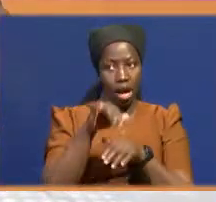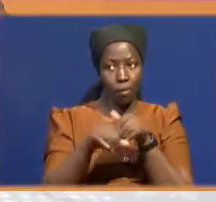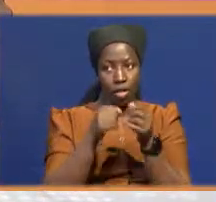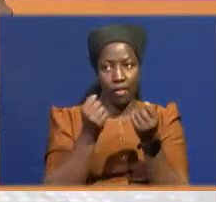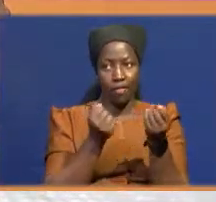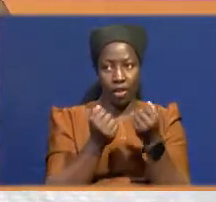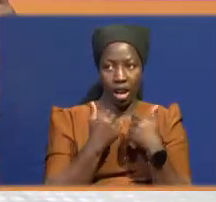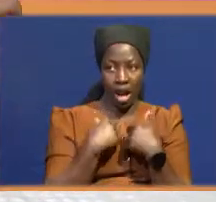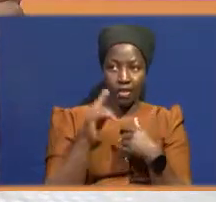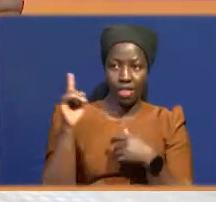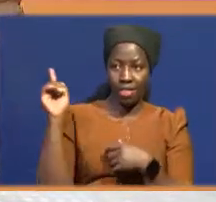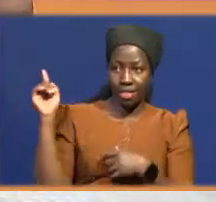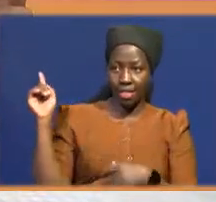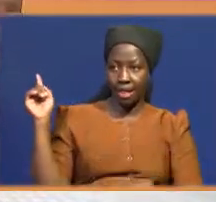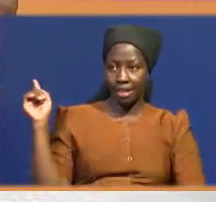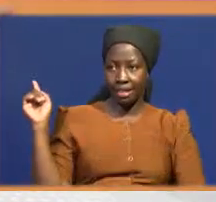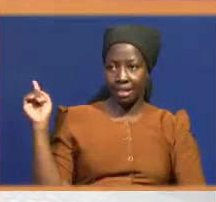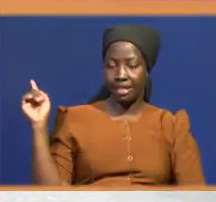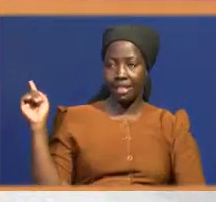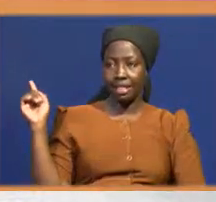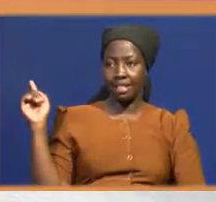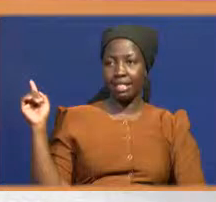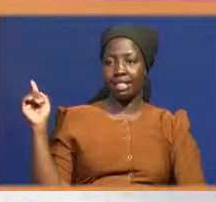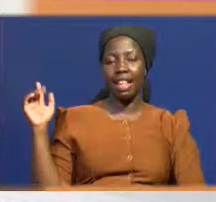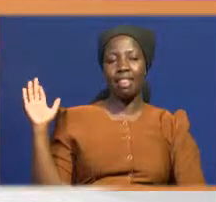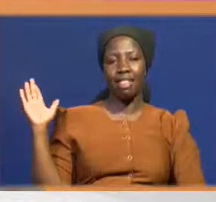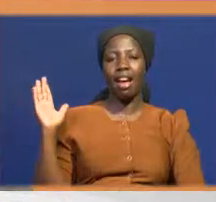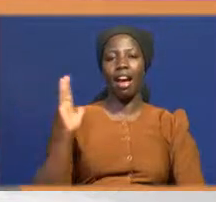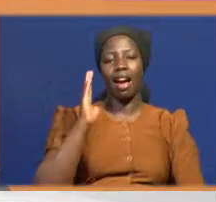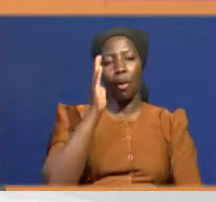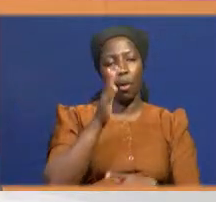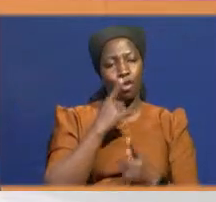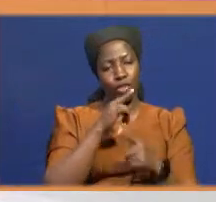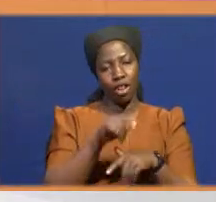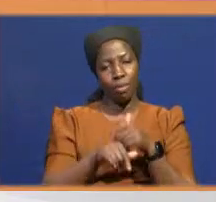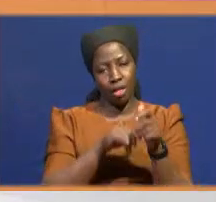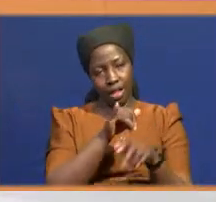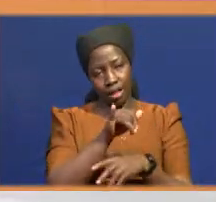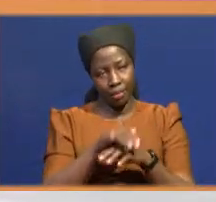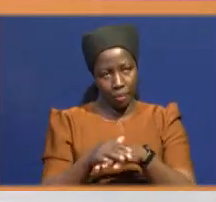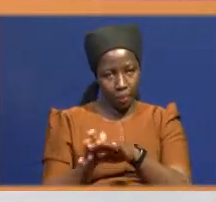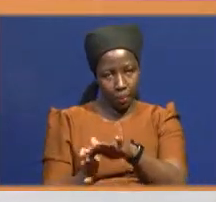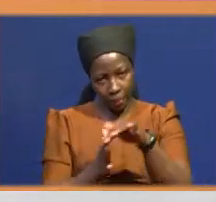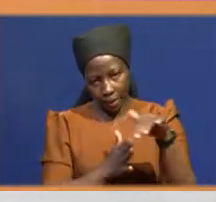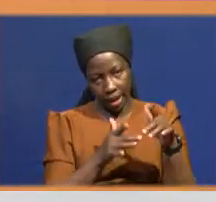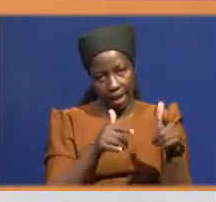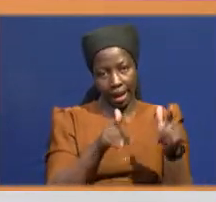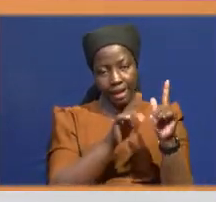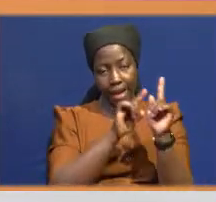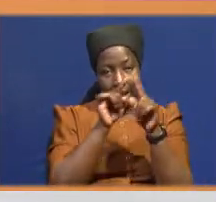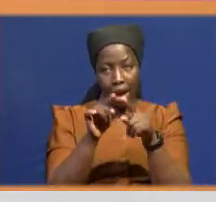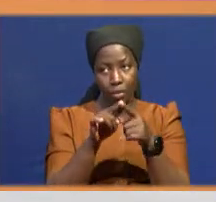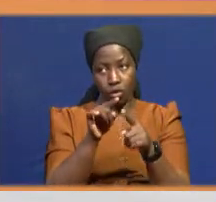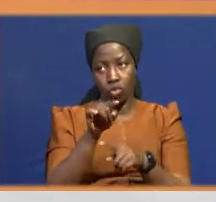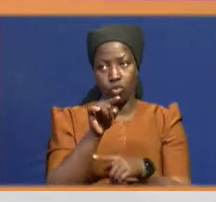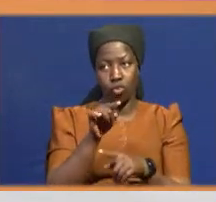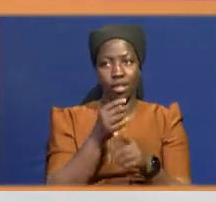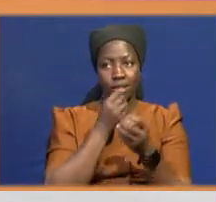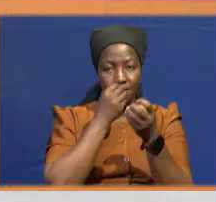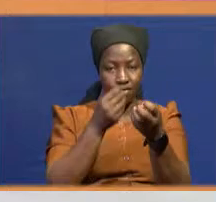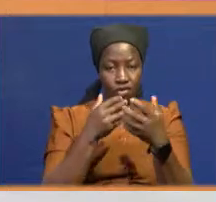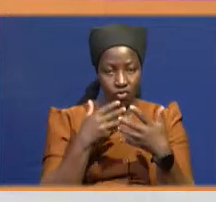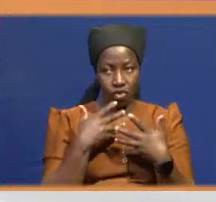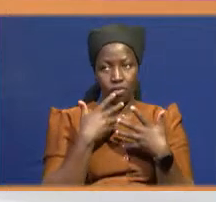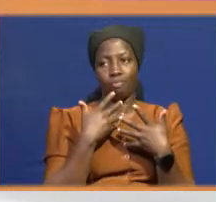it here with me. So it's all there, you're going to be coming into it. Abbas, let's come to you and, you know, just give us the